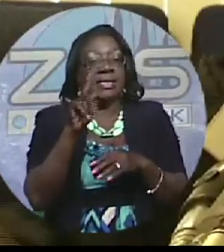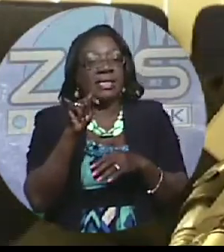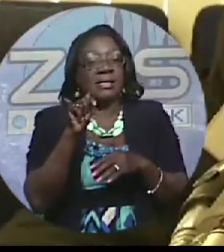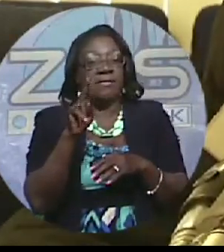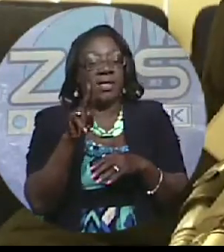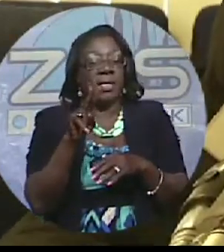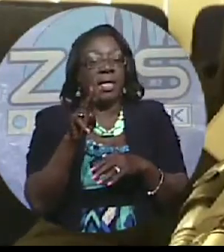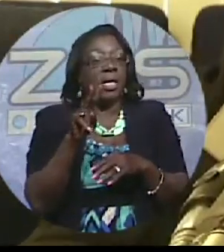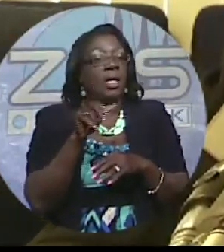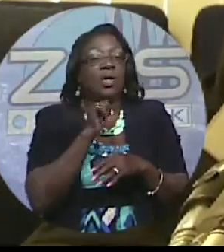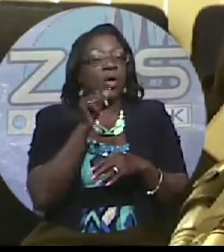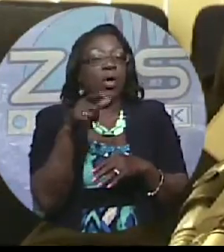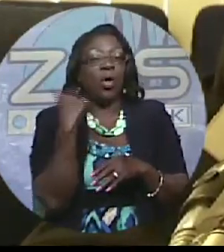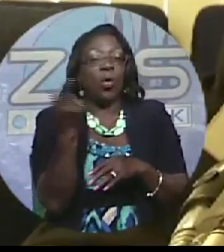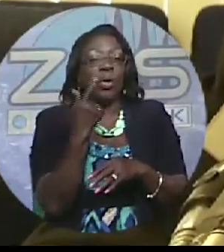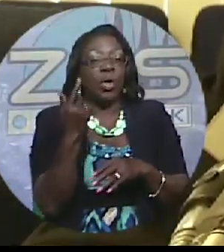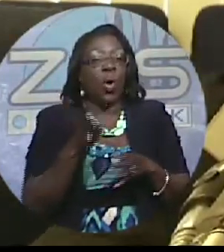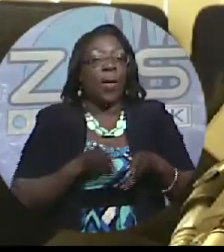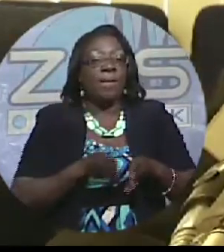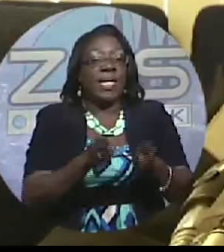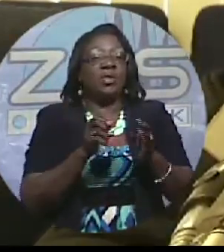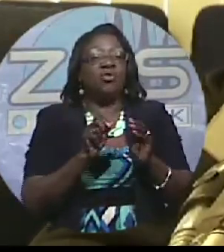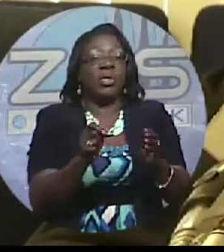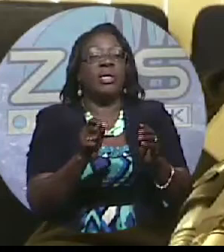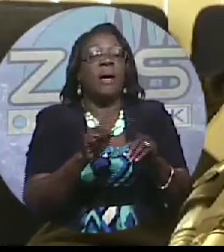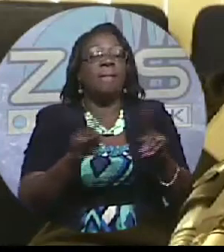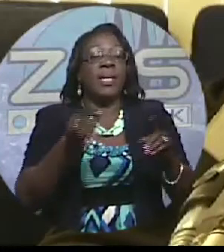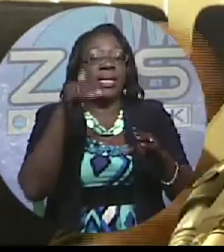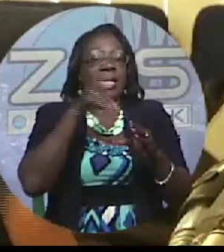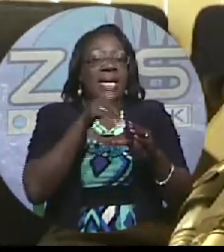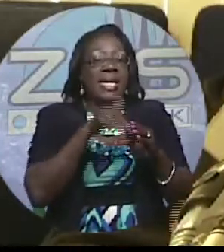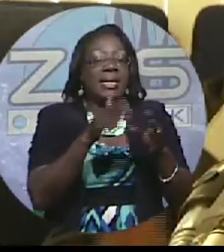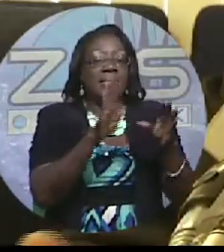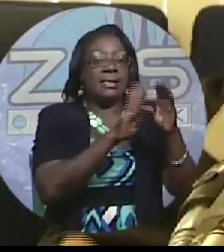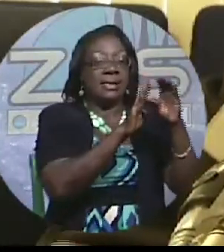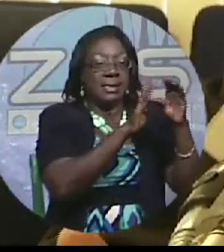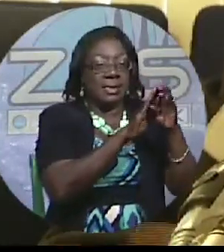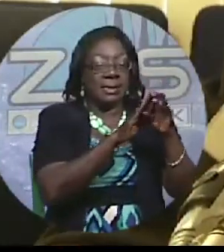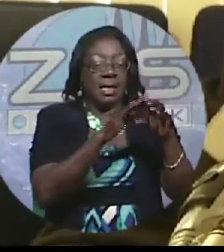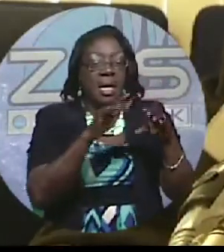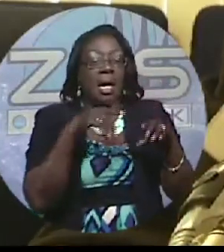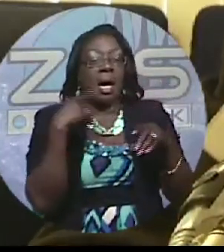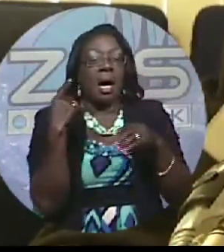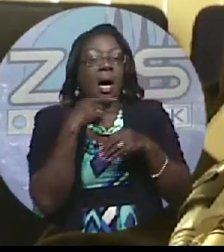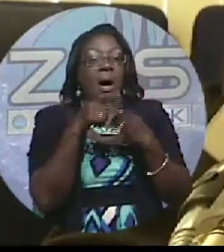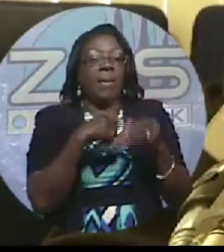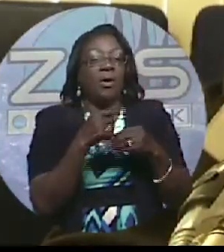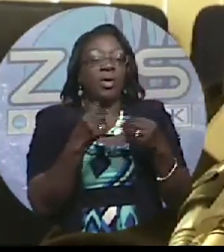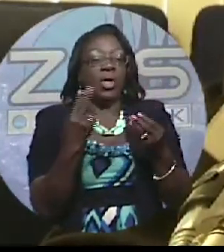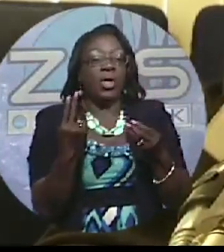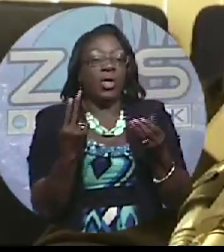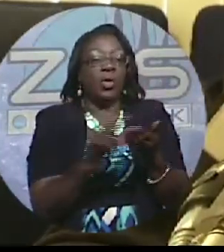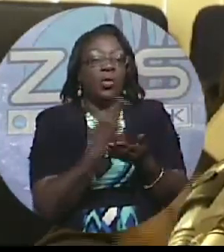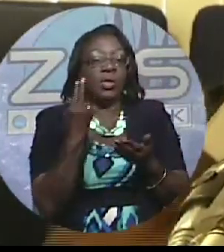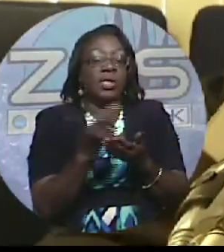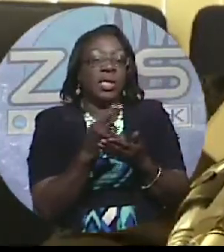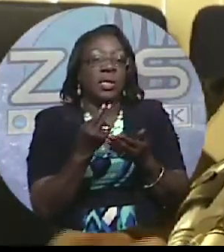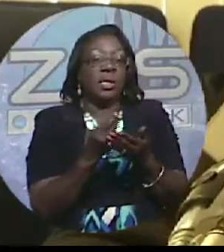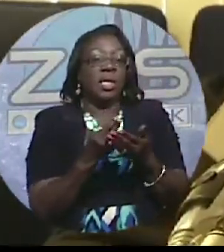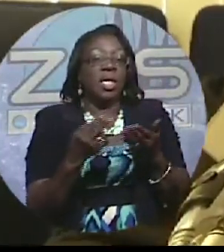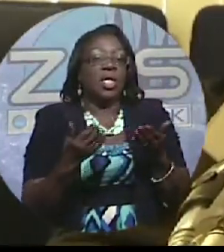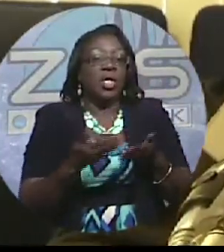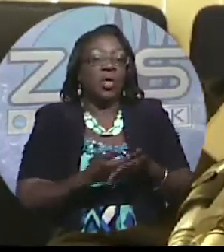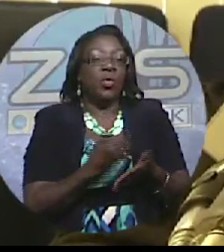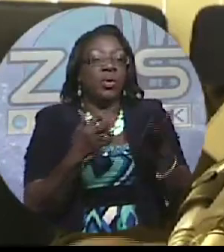Street, but in the inner city areas, about using emerging technologies so that we can compete